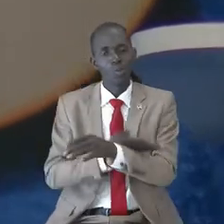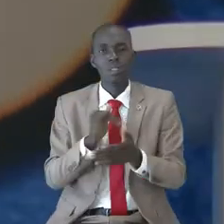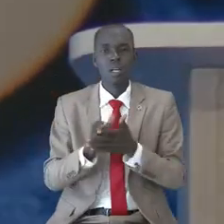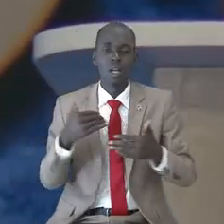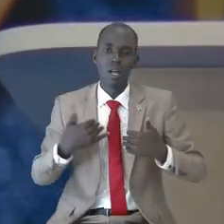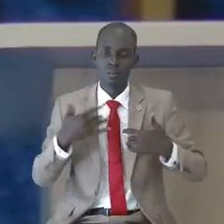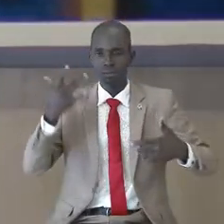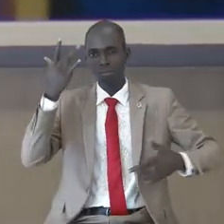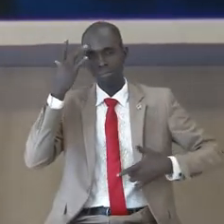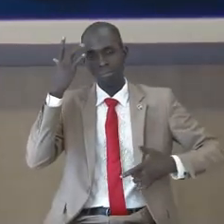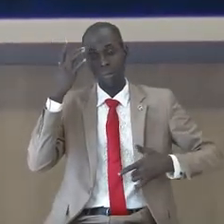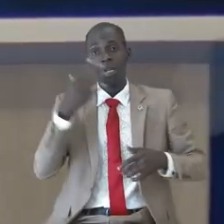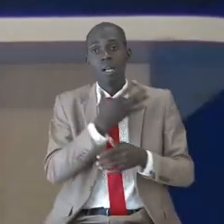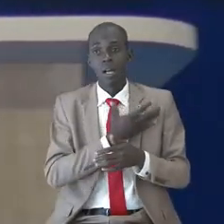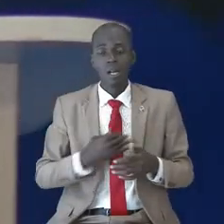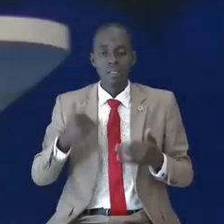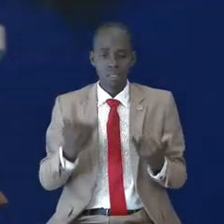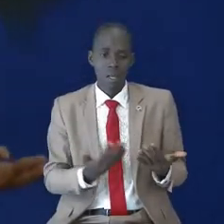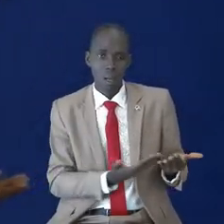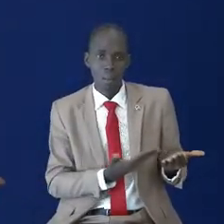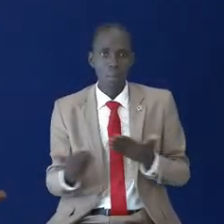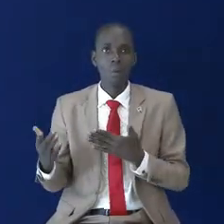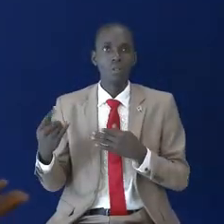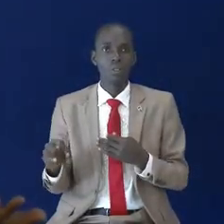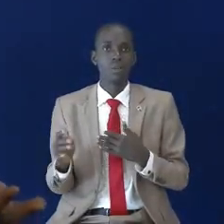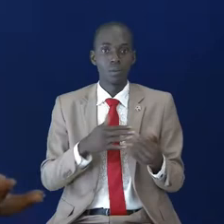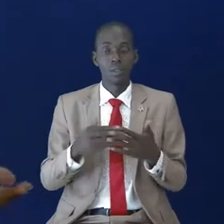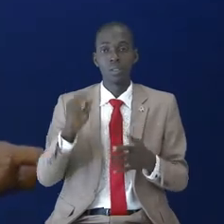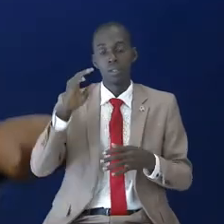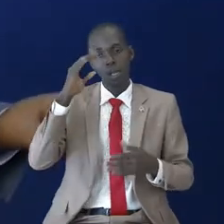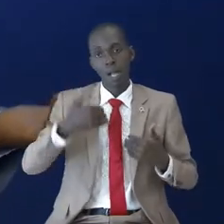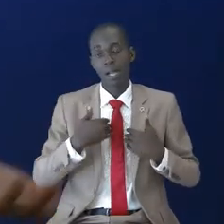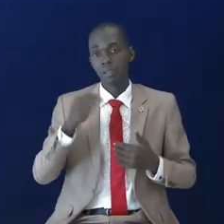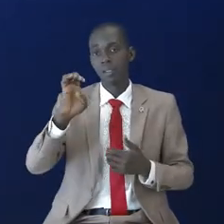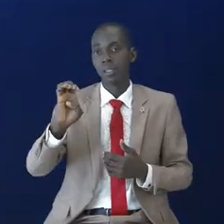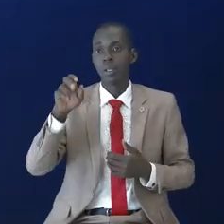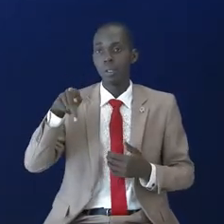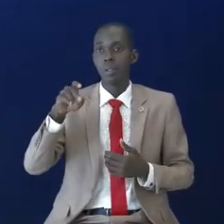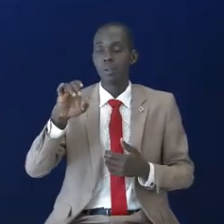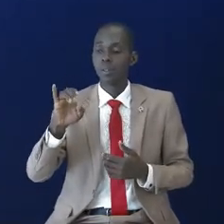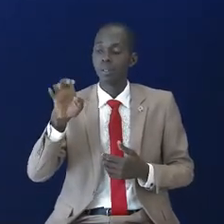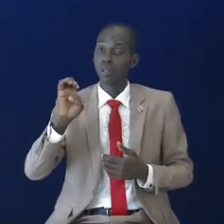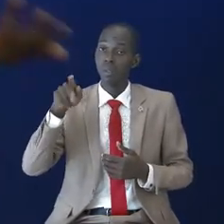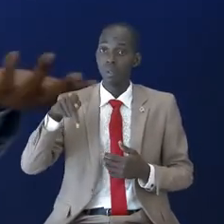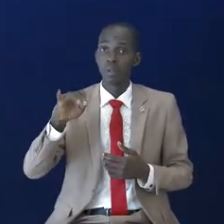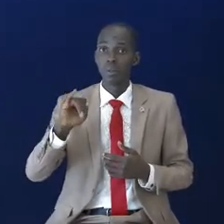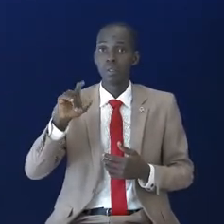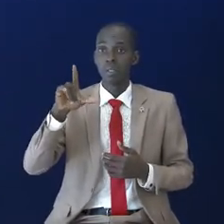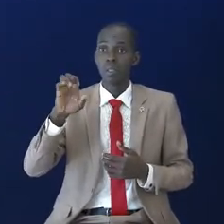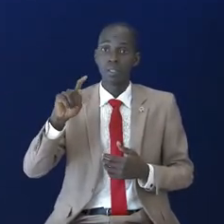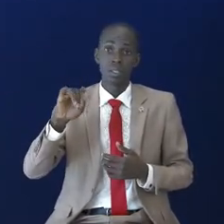And he came, he had brought the situation to the disciples of Christ. and he could do nothing. And now